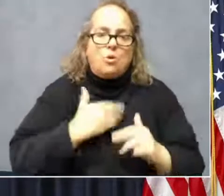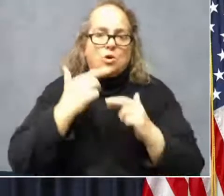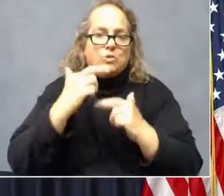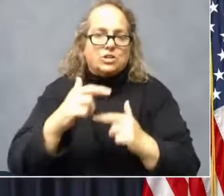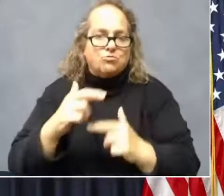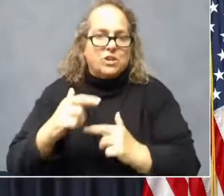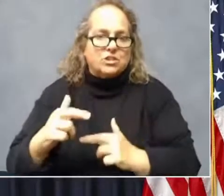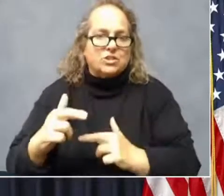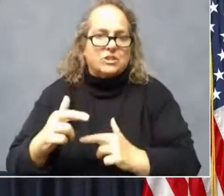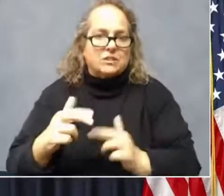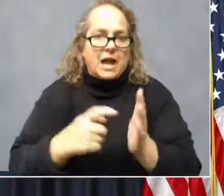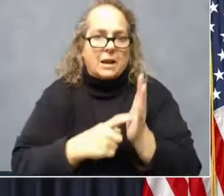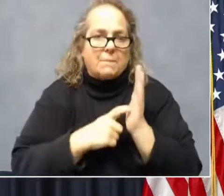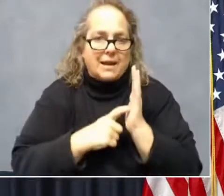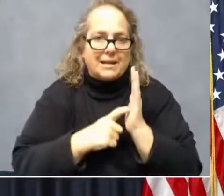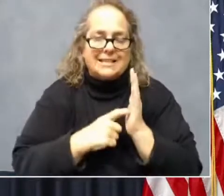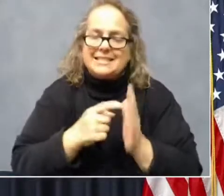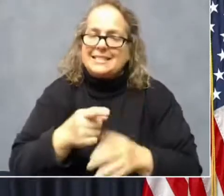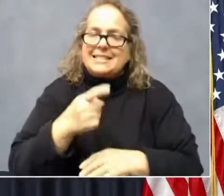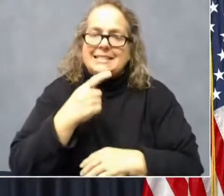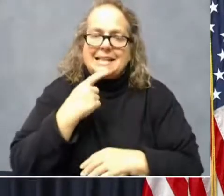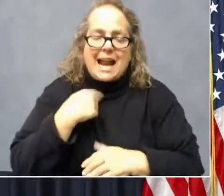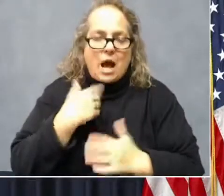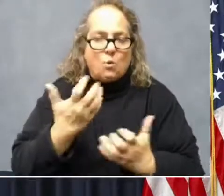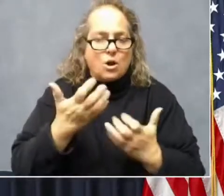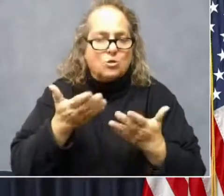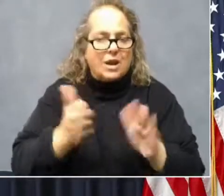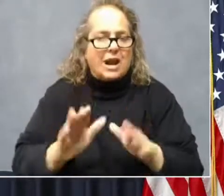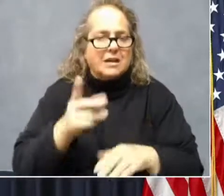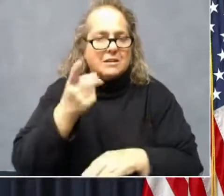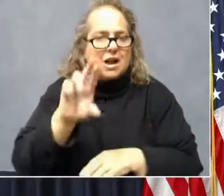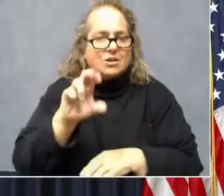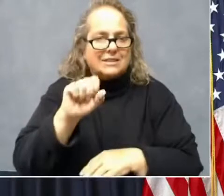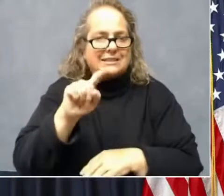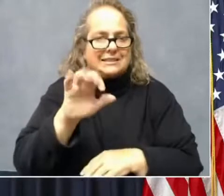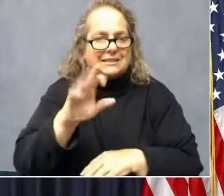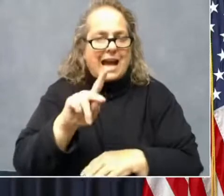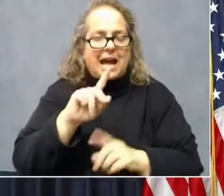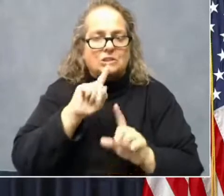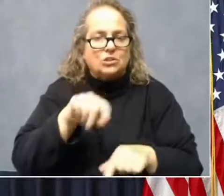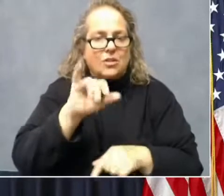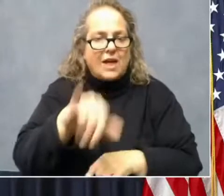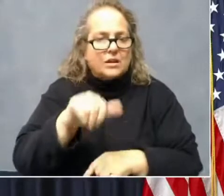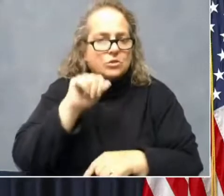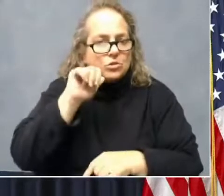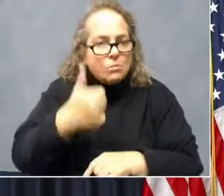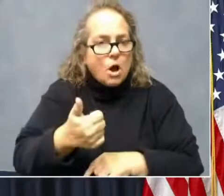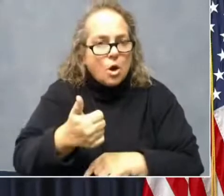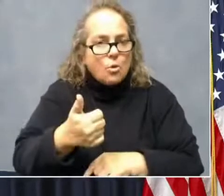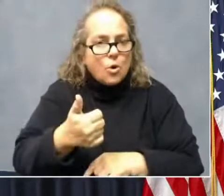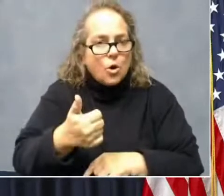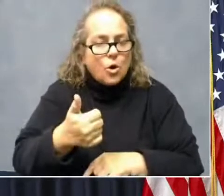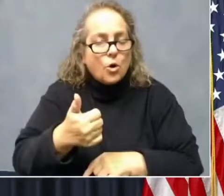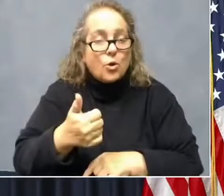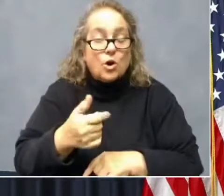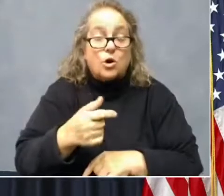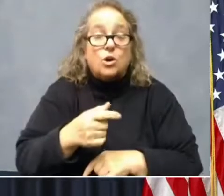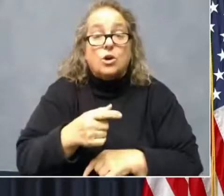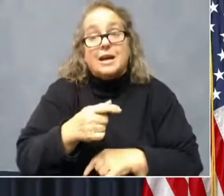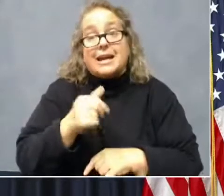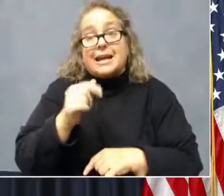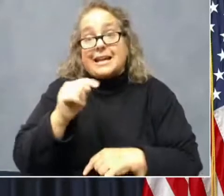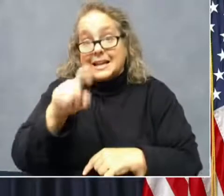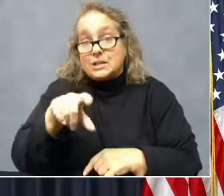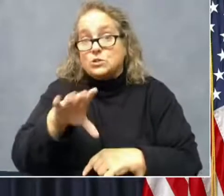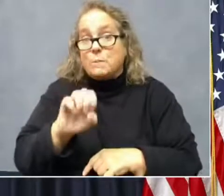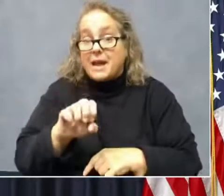I'm going to let Dr. Stack answer that. We'll get that to you tomorrow. Certainly, it needs to be as large